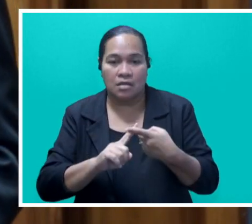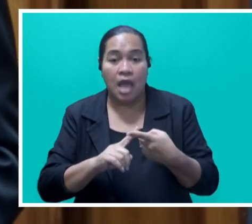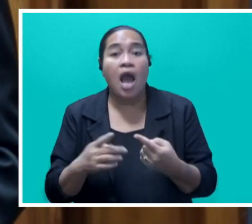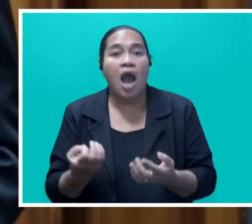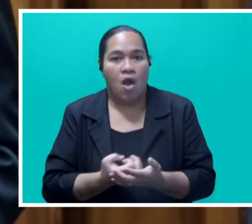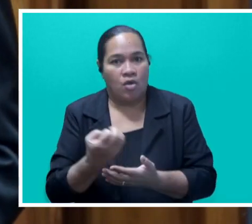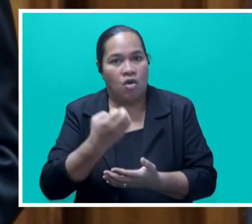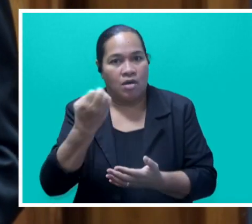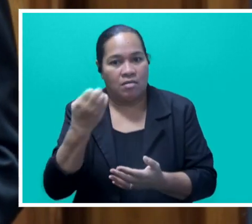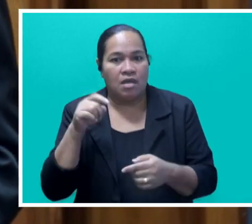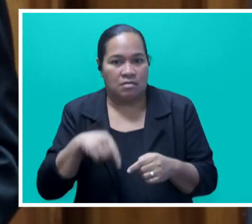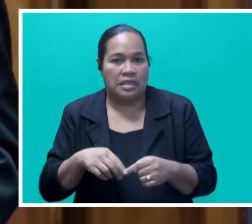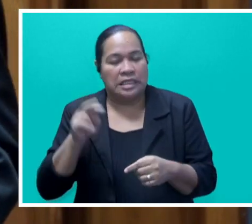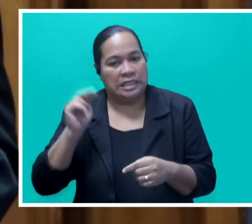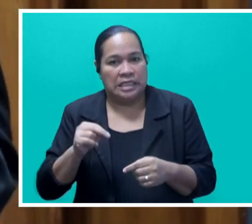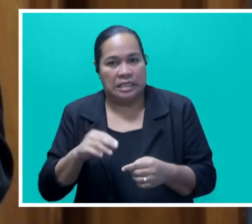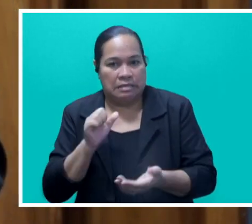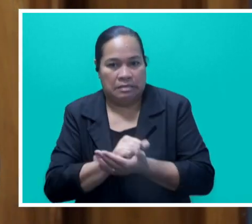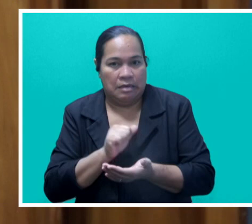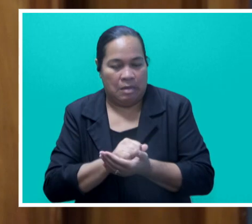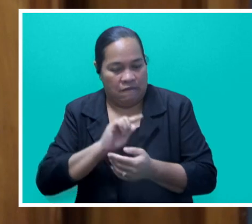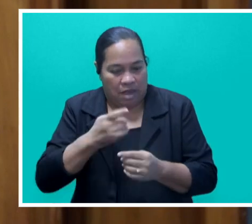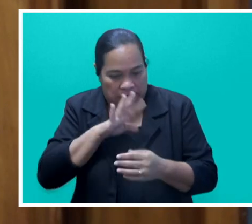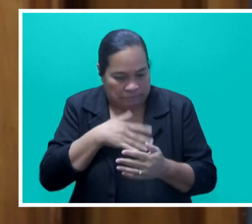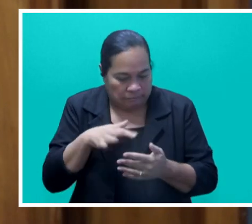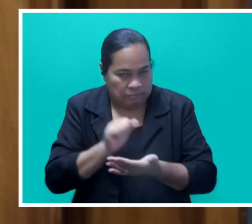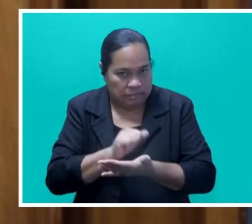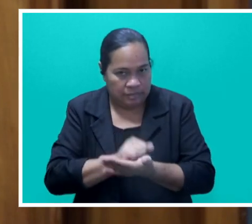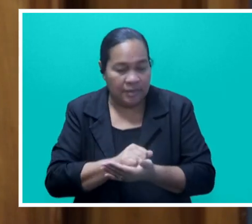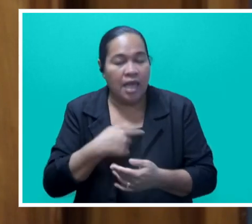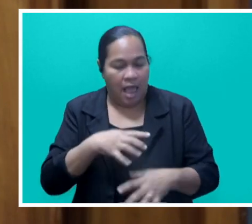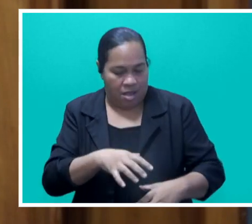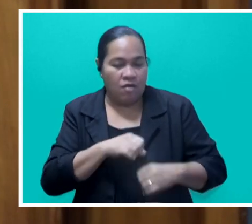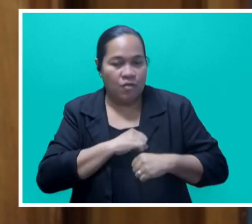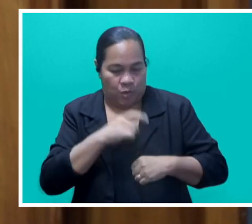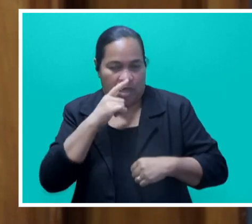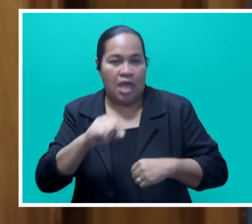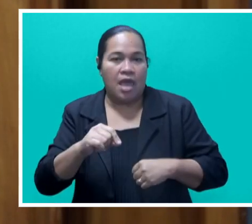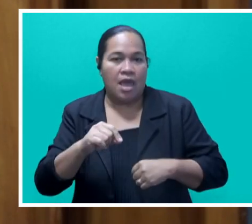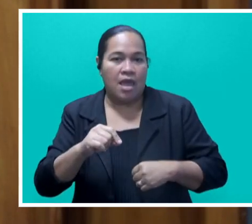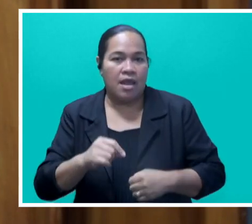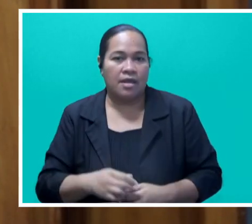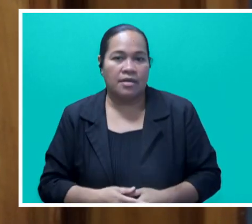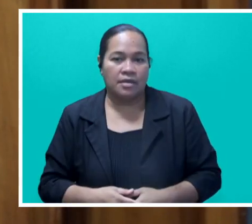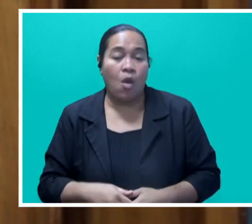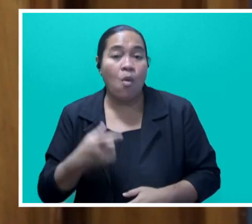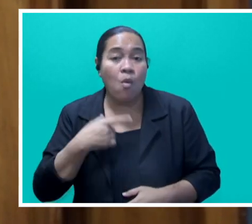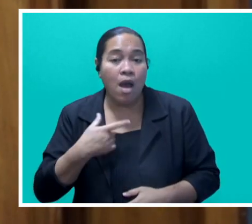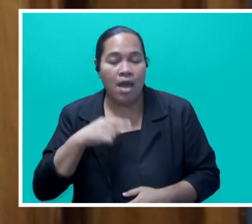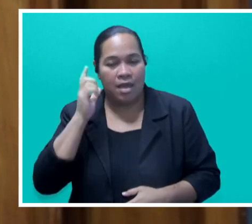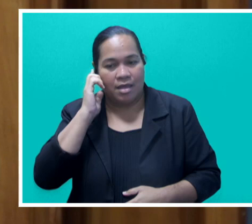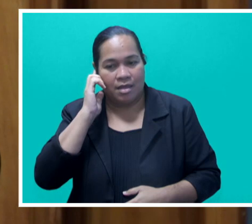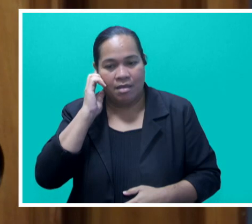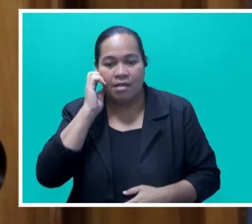order. I am confident that we will get this done. Why? Because we are in this